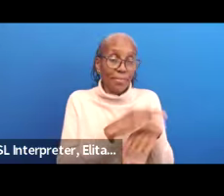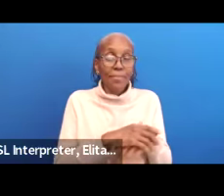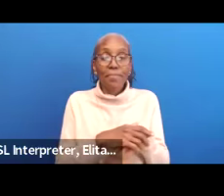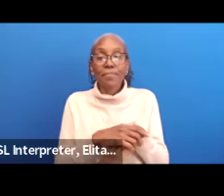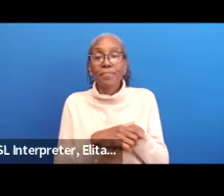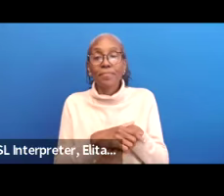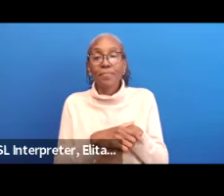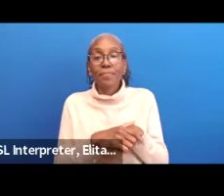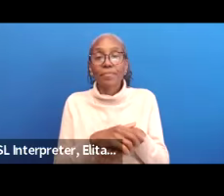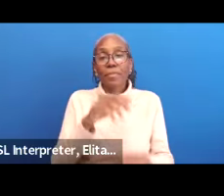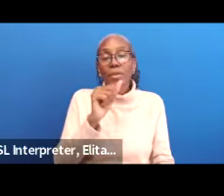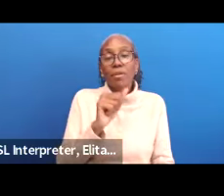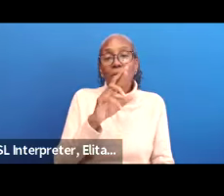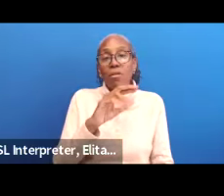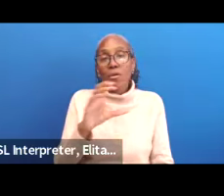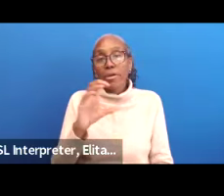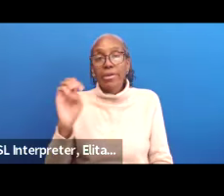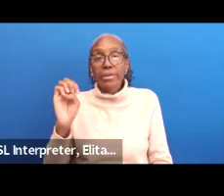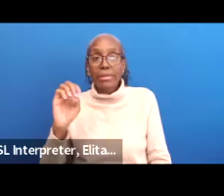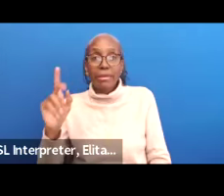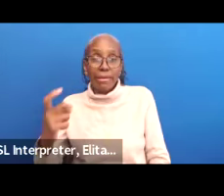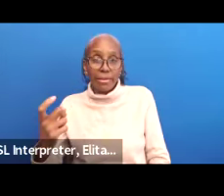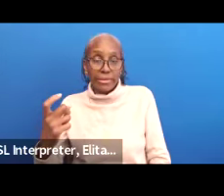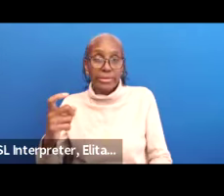Uh, the ARC-EX system is a